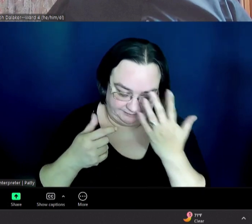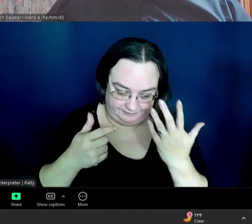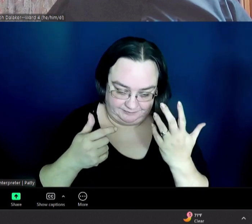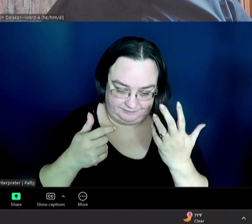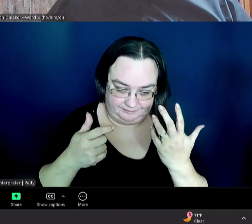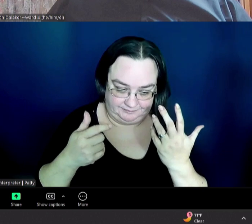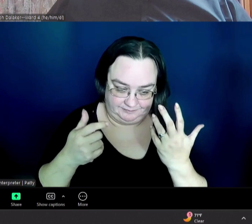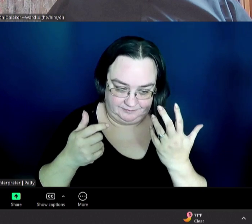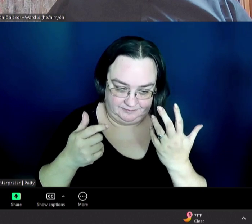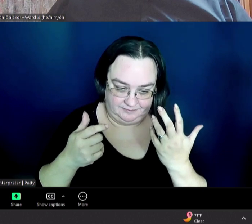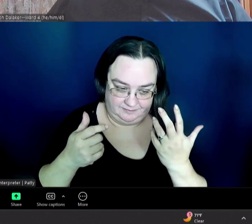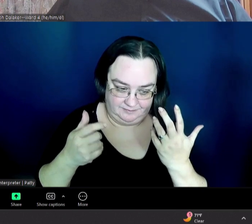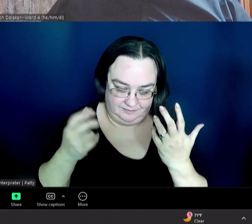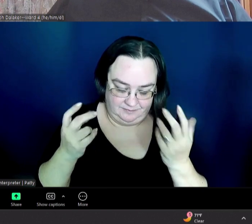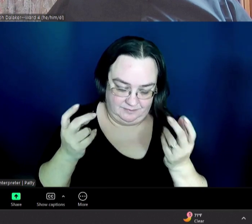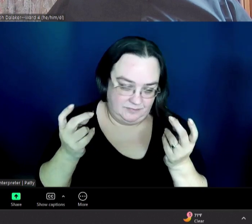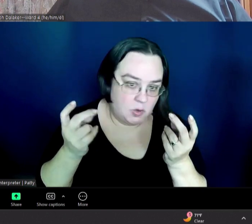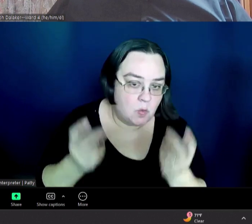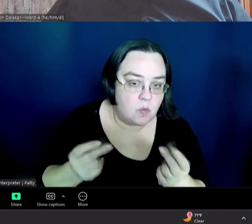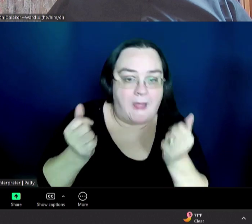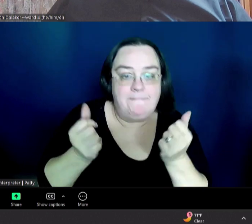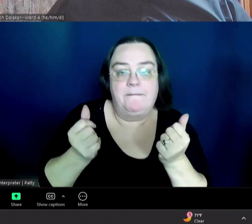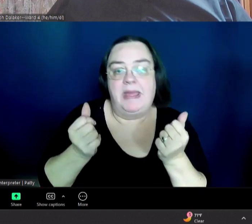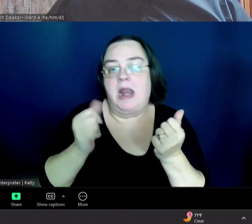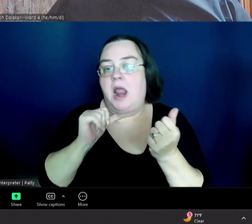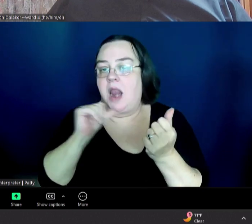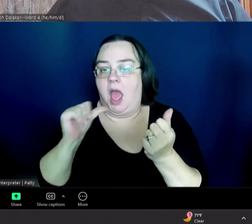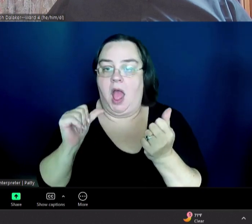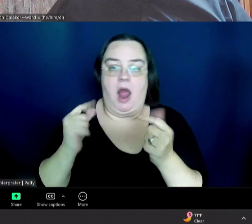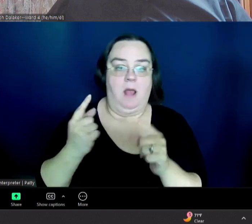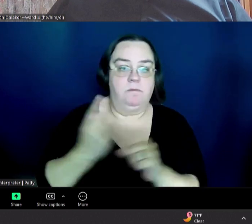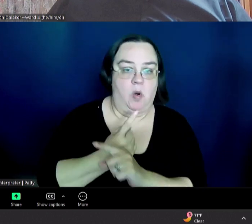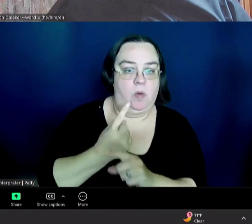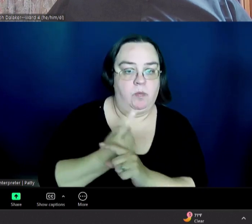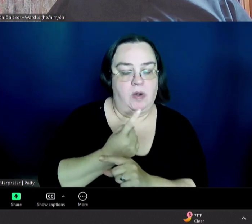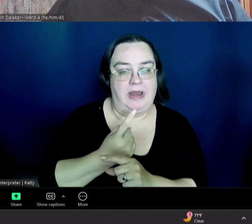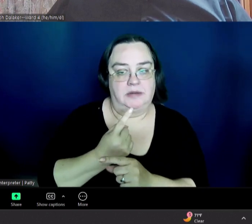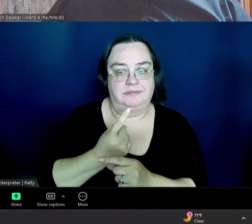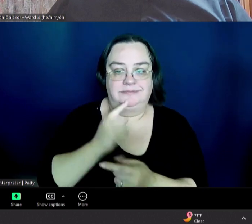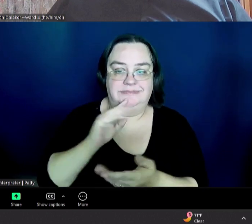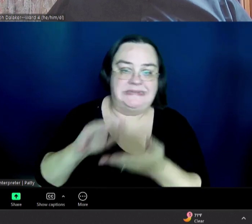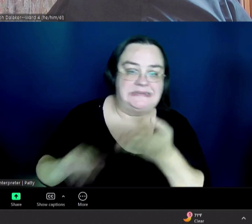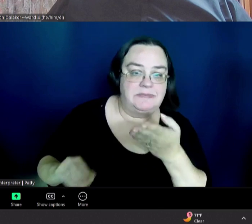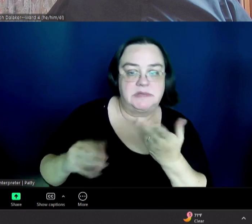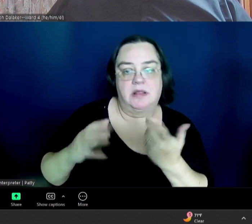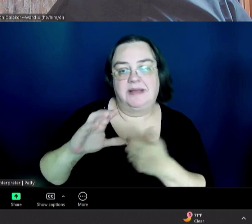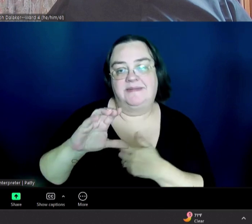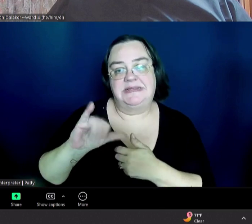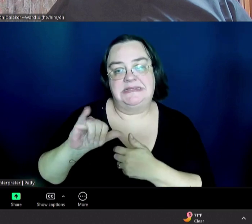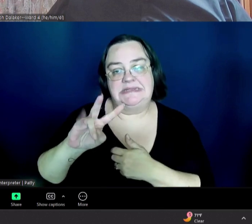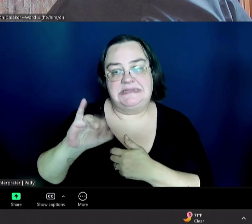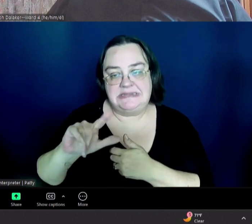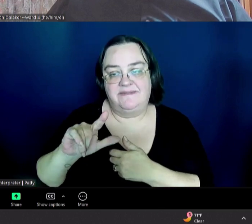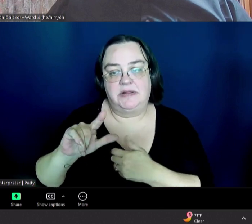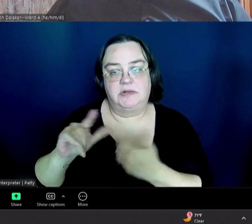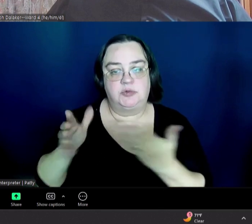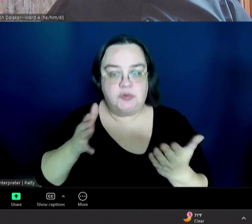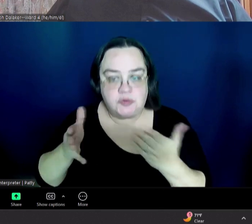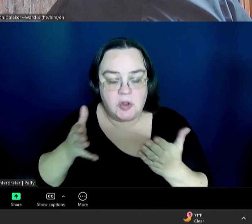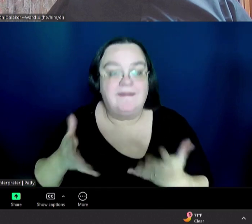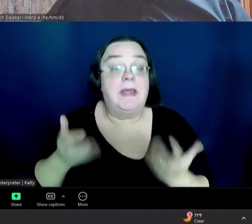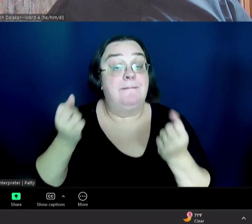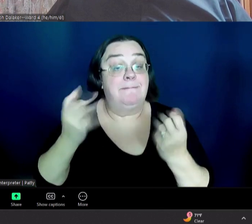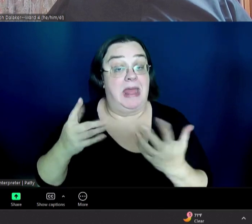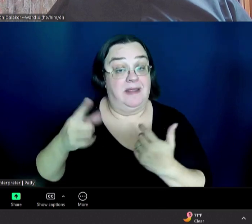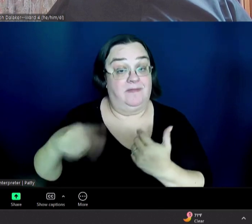rapid and inappropriate dismissal of civil servants, many of those civil